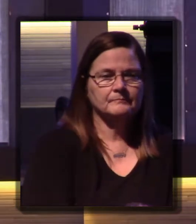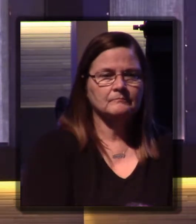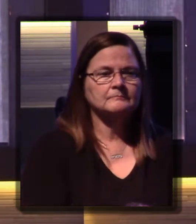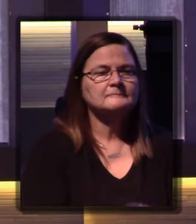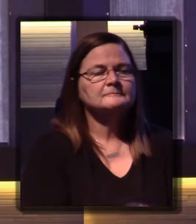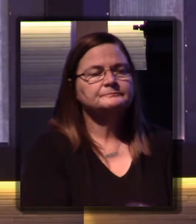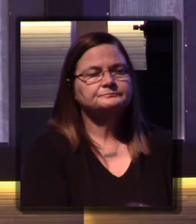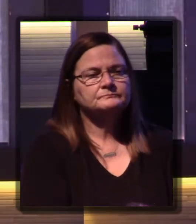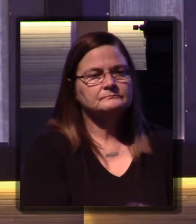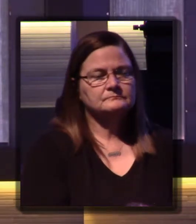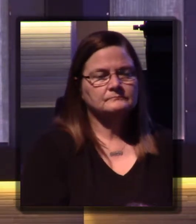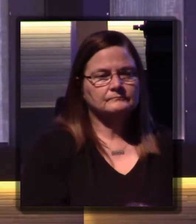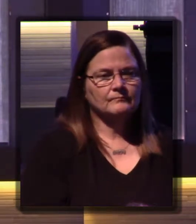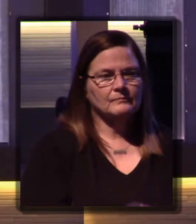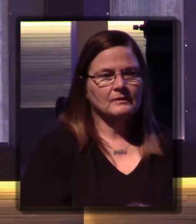says,